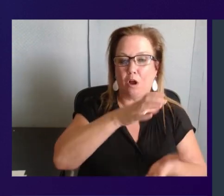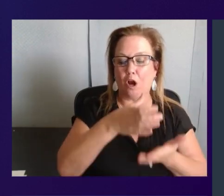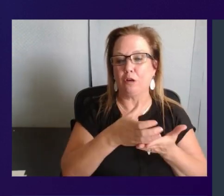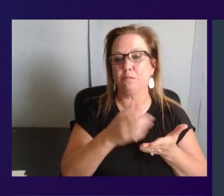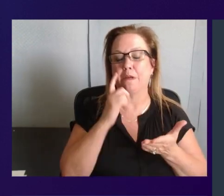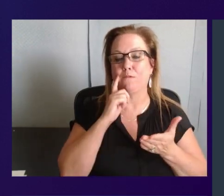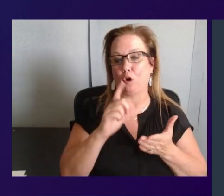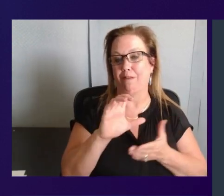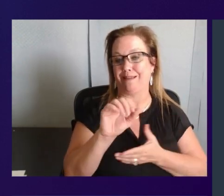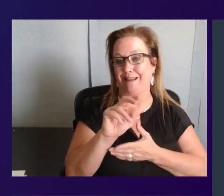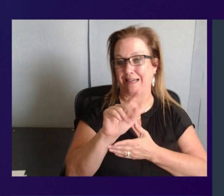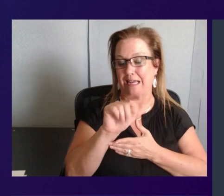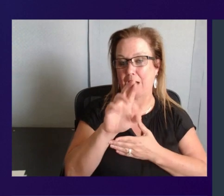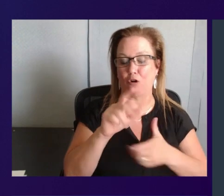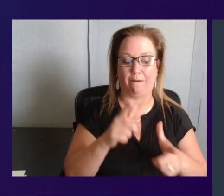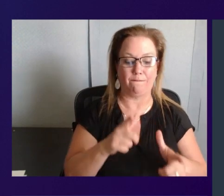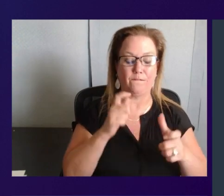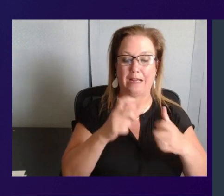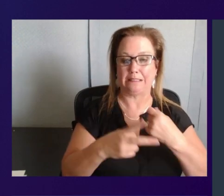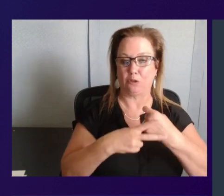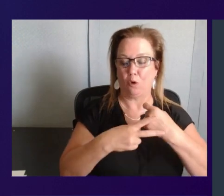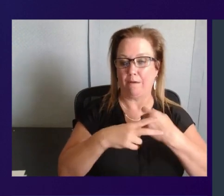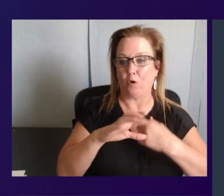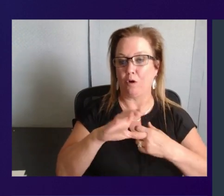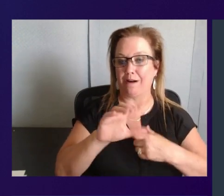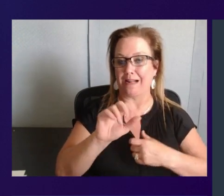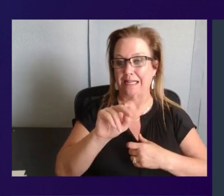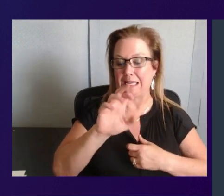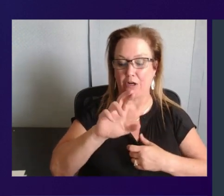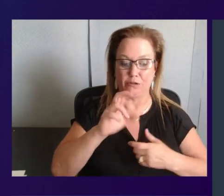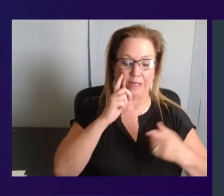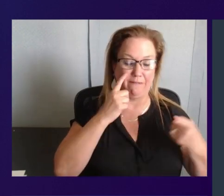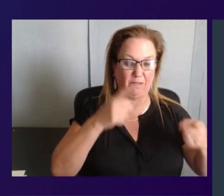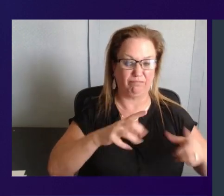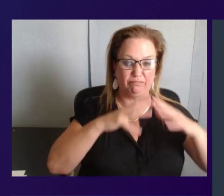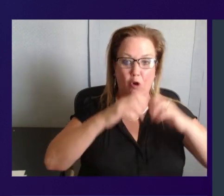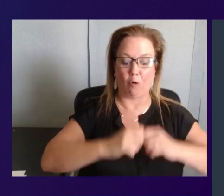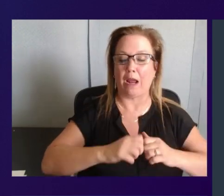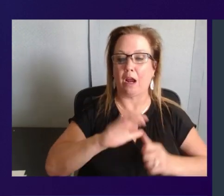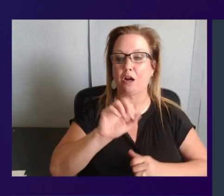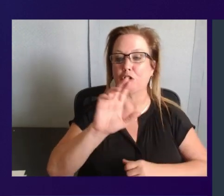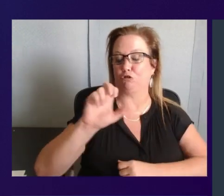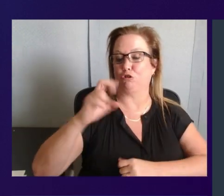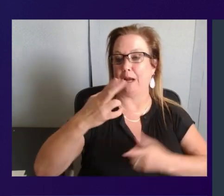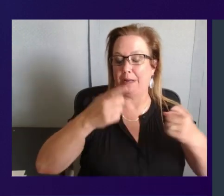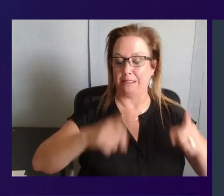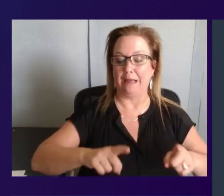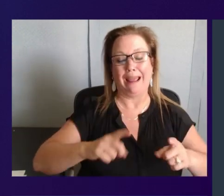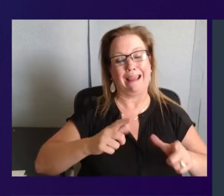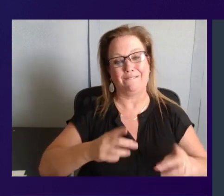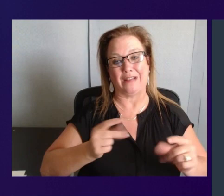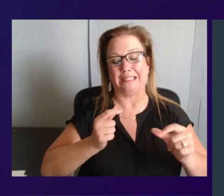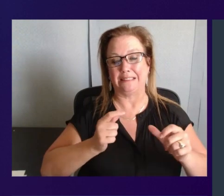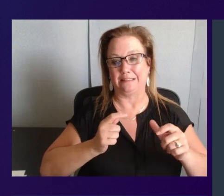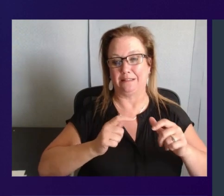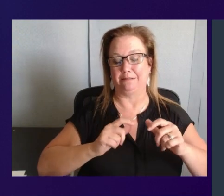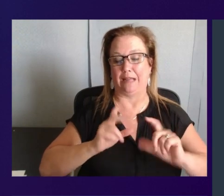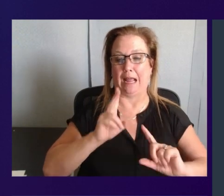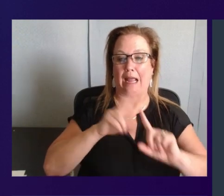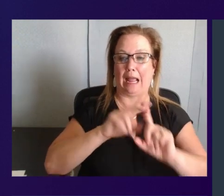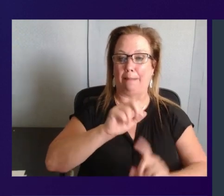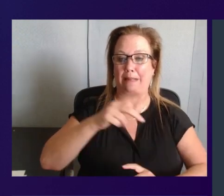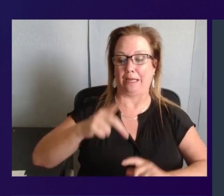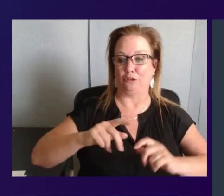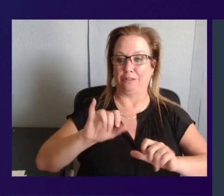container, fast restore for containers in the event of a crash, and fast application scaling to quickly launch new